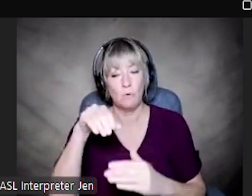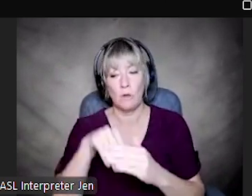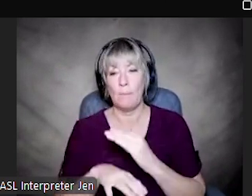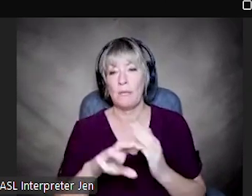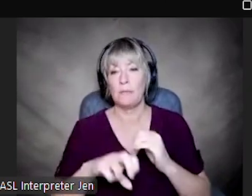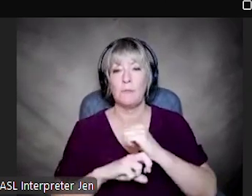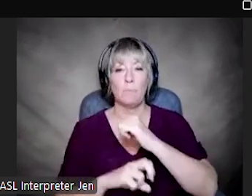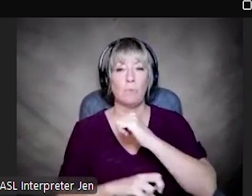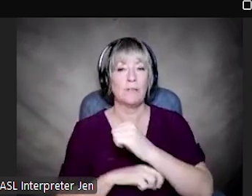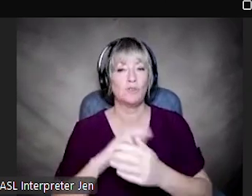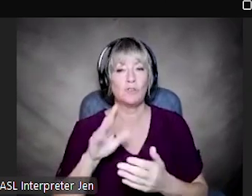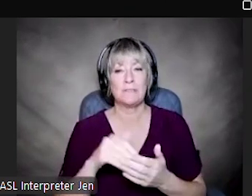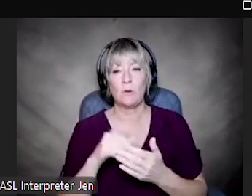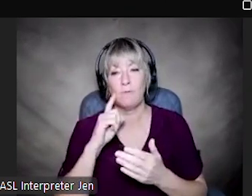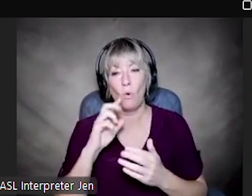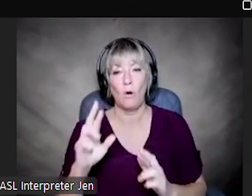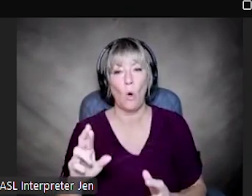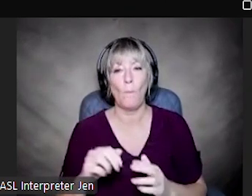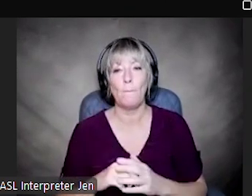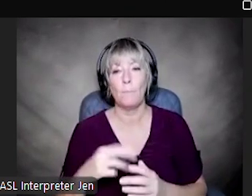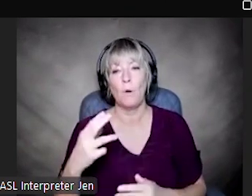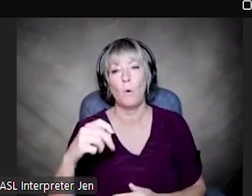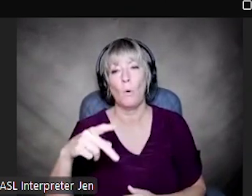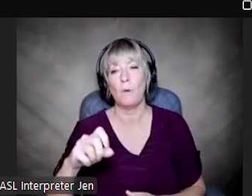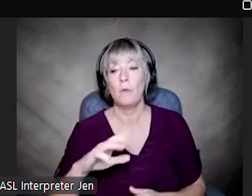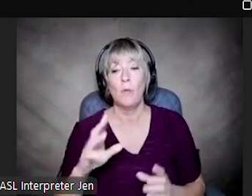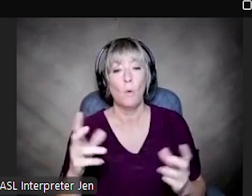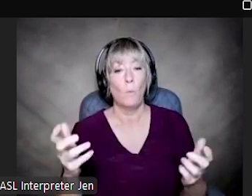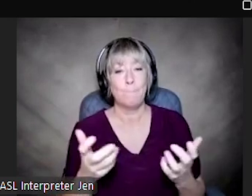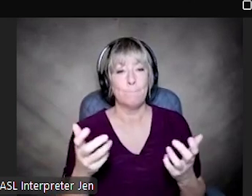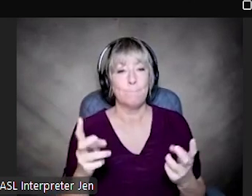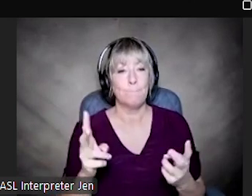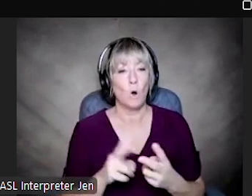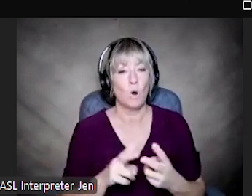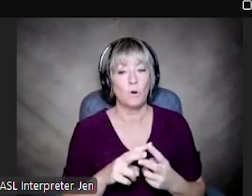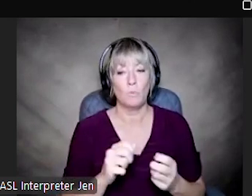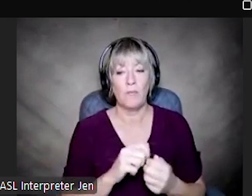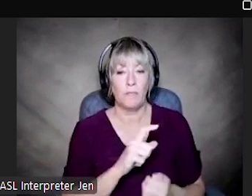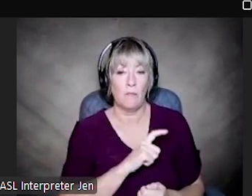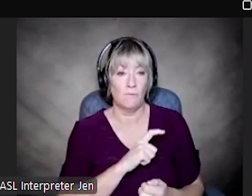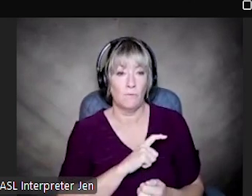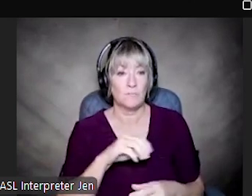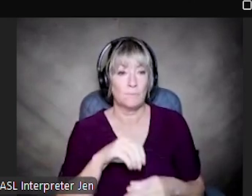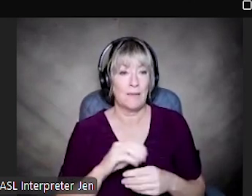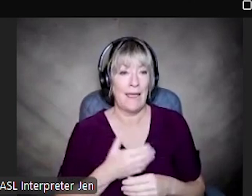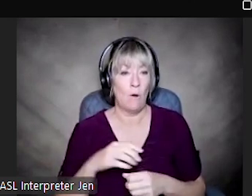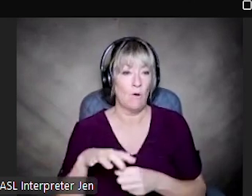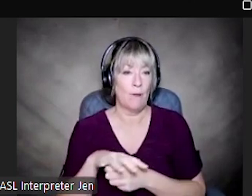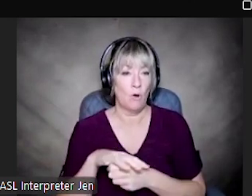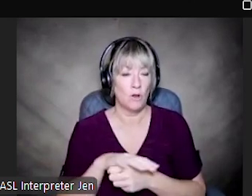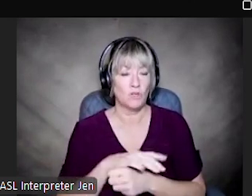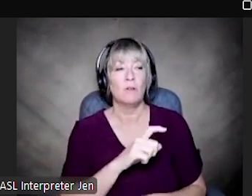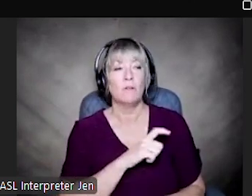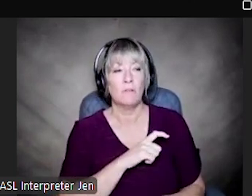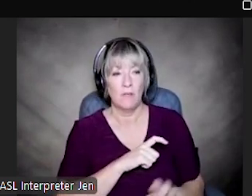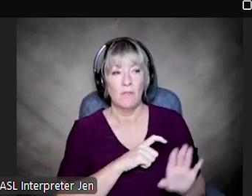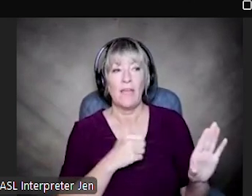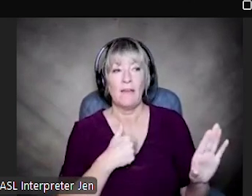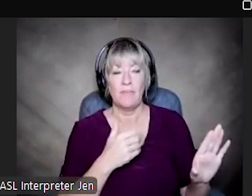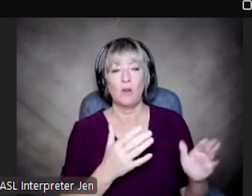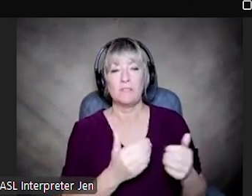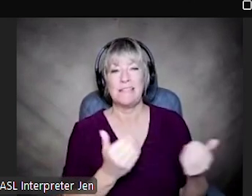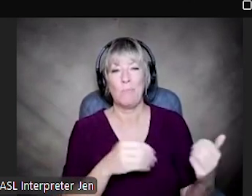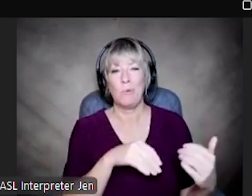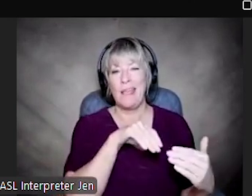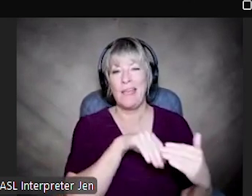Center for Hope. We do partner with all law enforcement in our parish. And so law enforcement has their own separate interests in the back where they